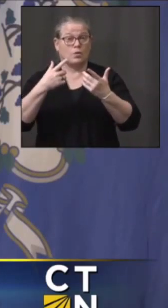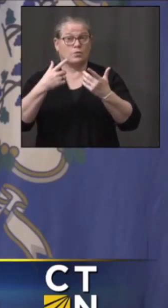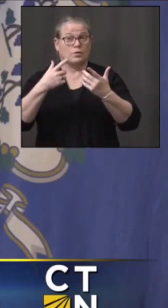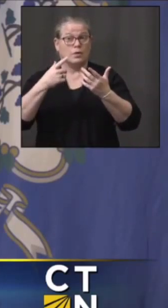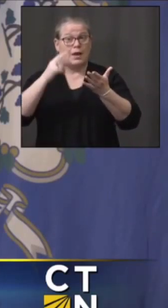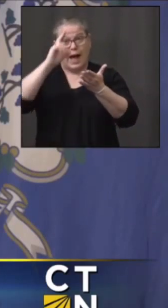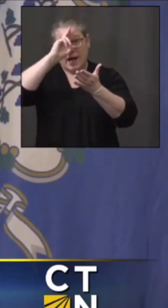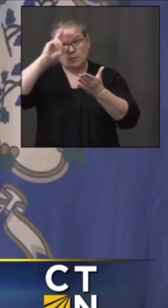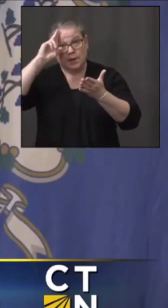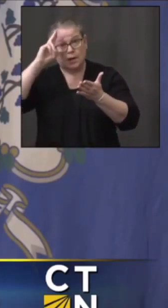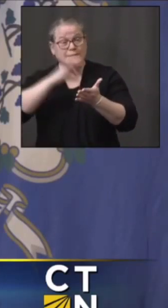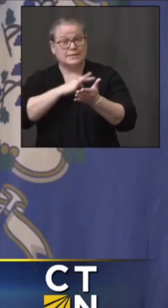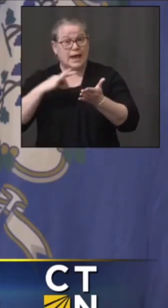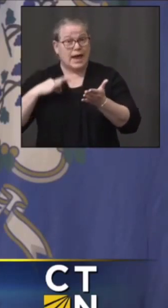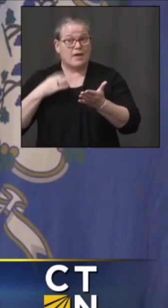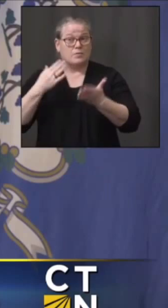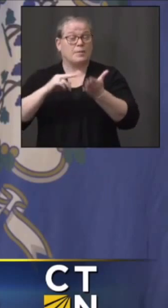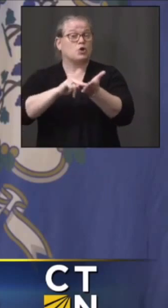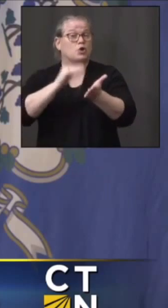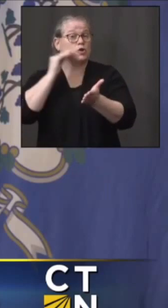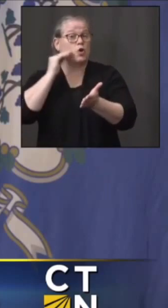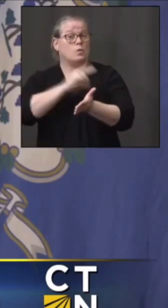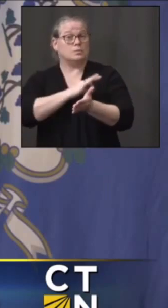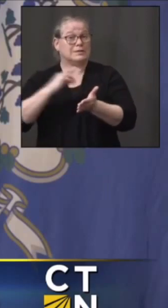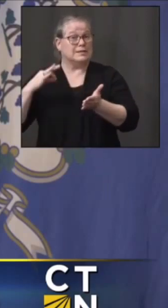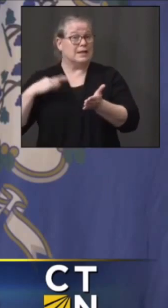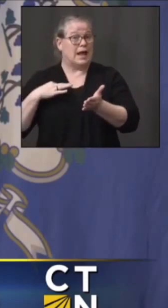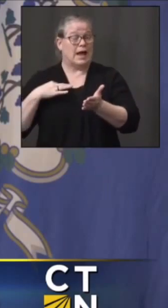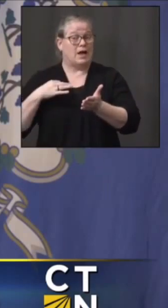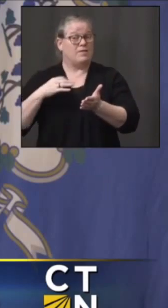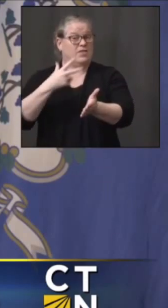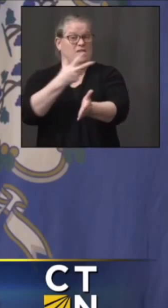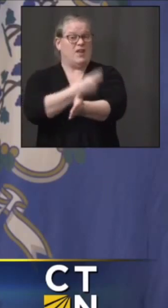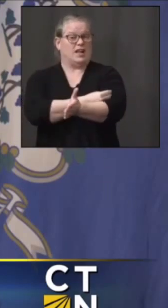to receive the vaccine? Is that a concern that's kind of on your radar right now?